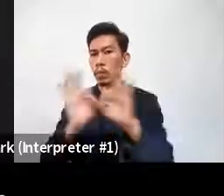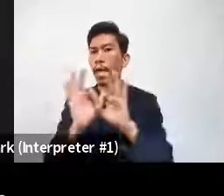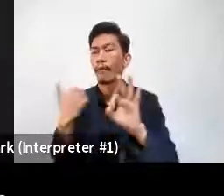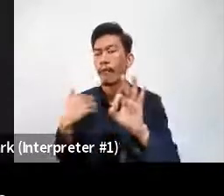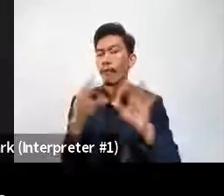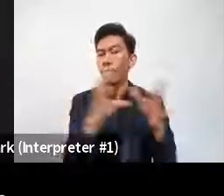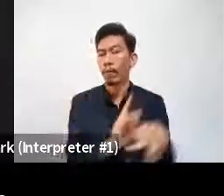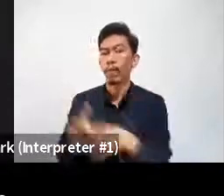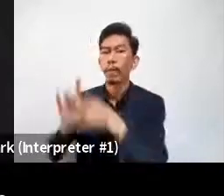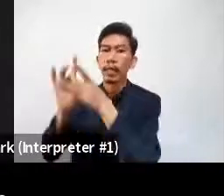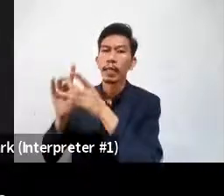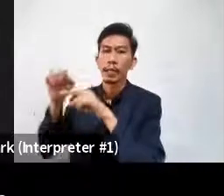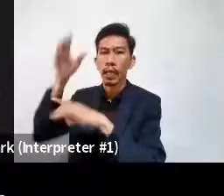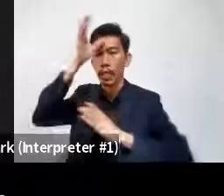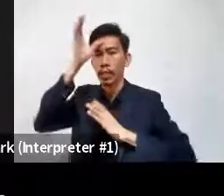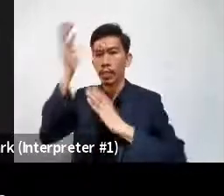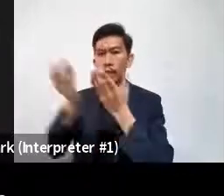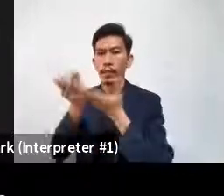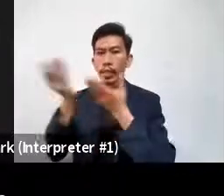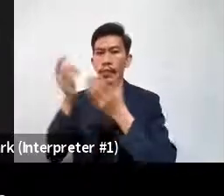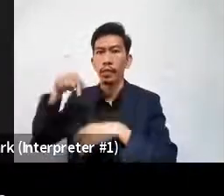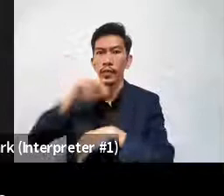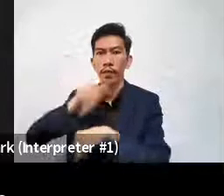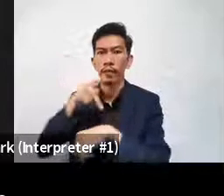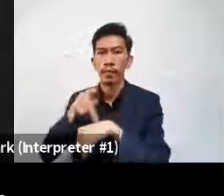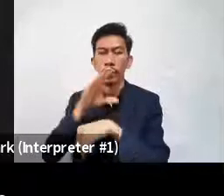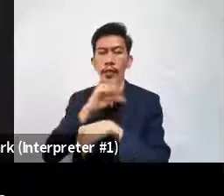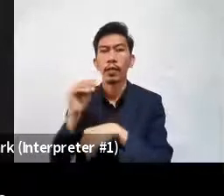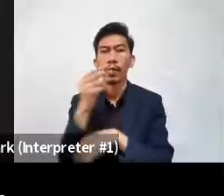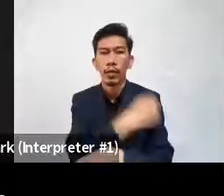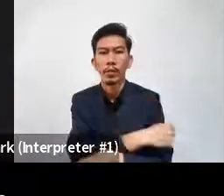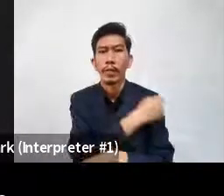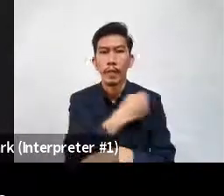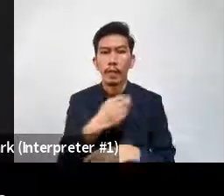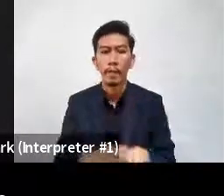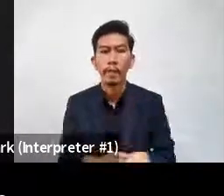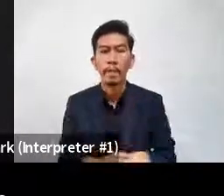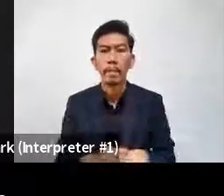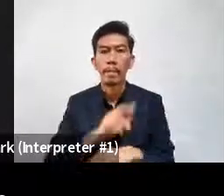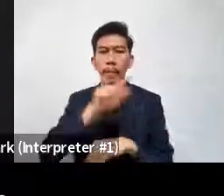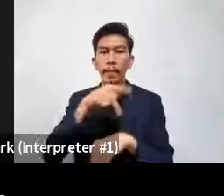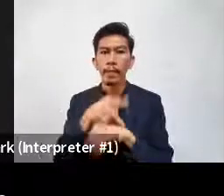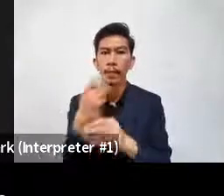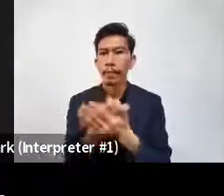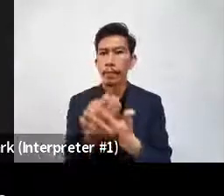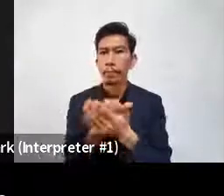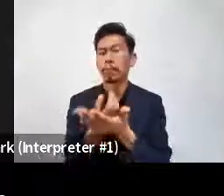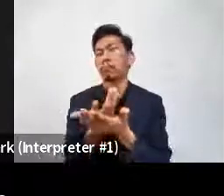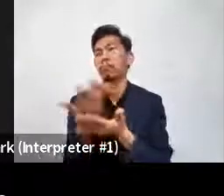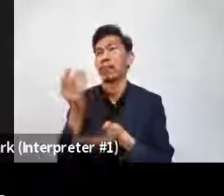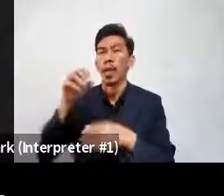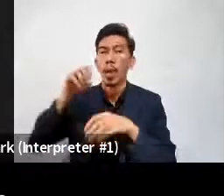the cancer services in our country and in our hospitals. The Philippine economy may lose